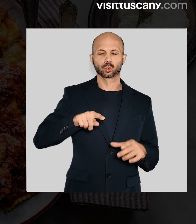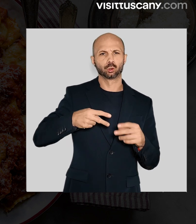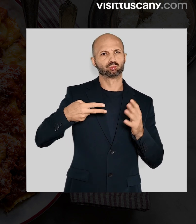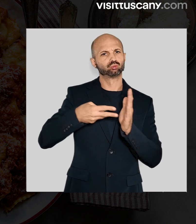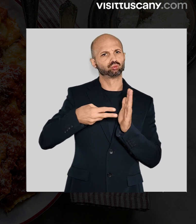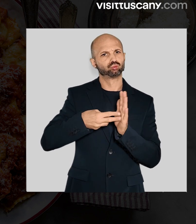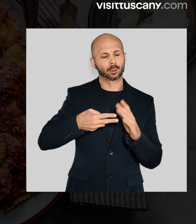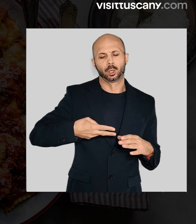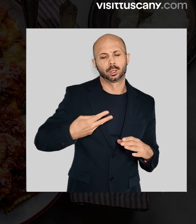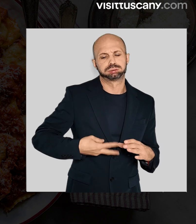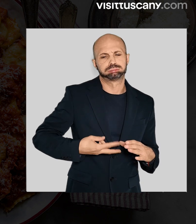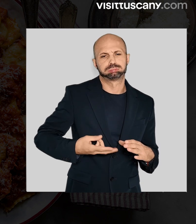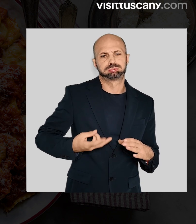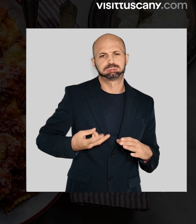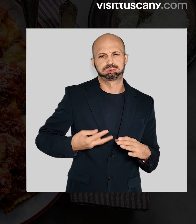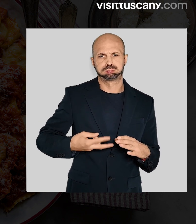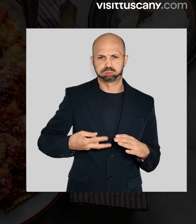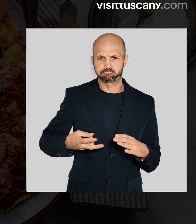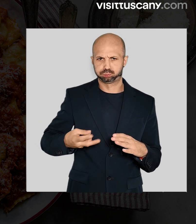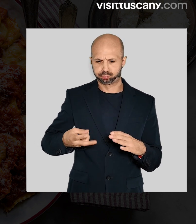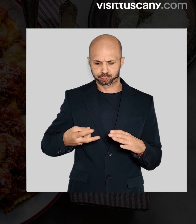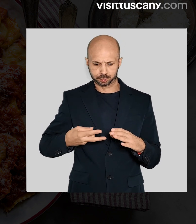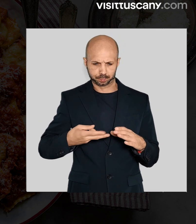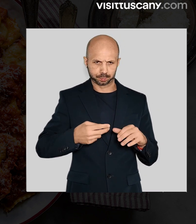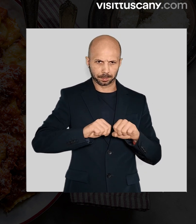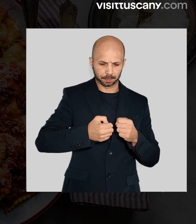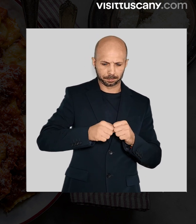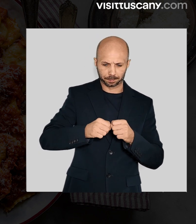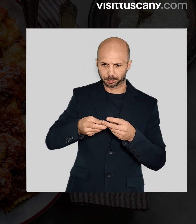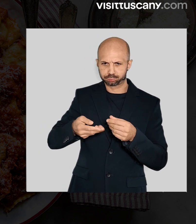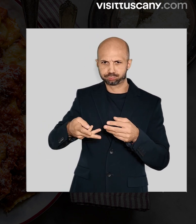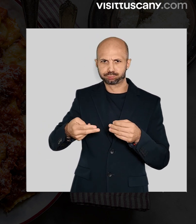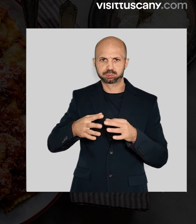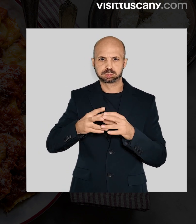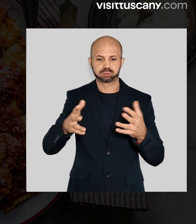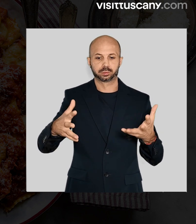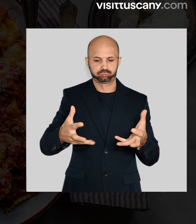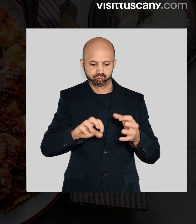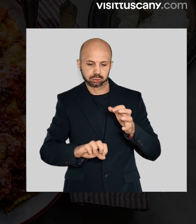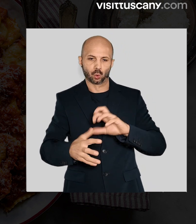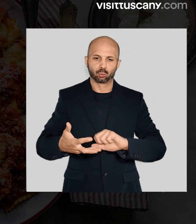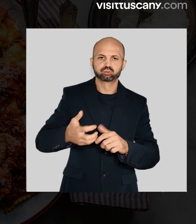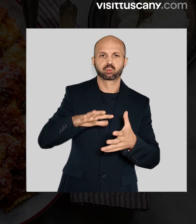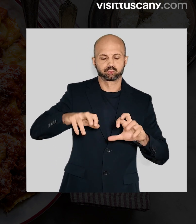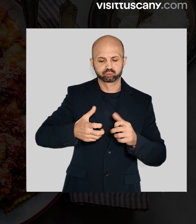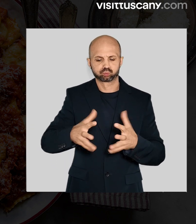Crack in the eggs, then pour in the extra virgin olive oil and add a pinch of salt.